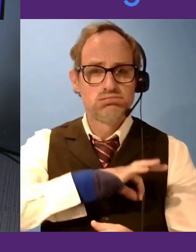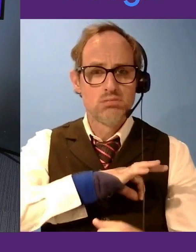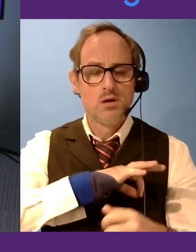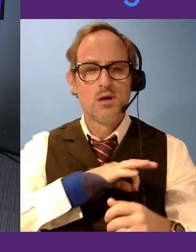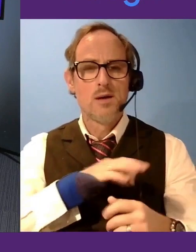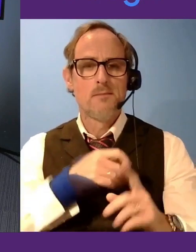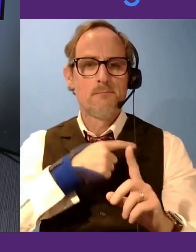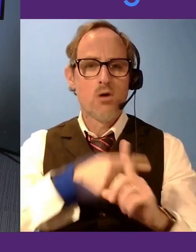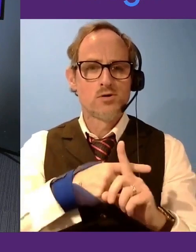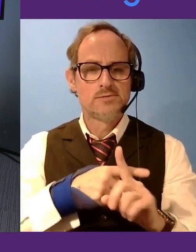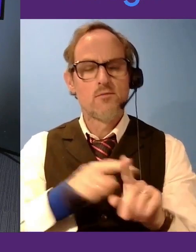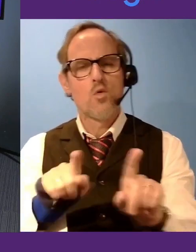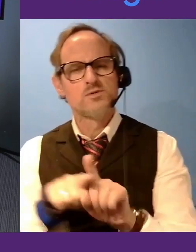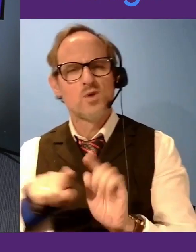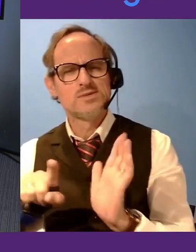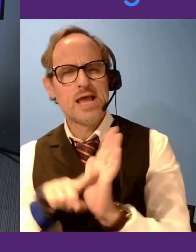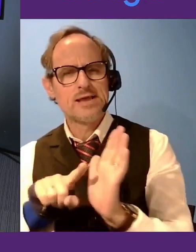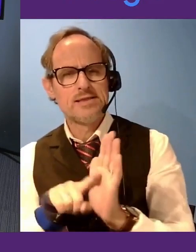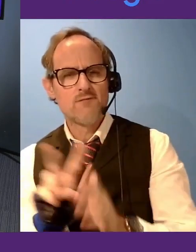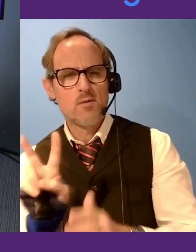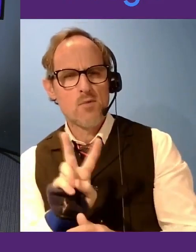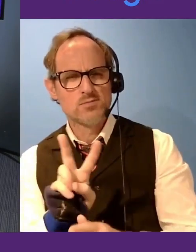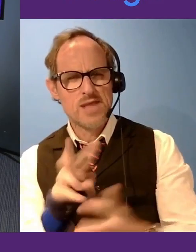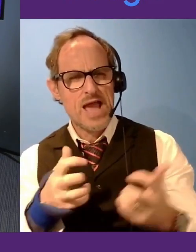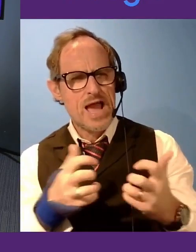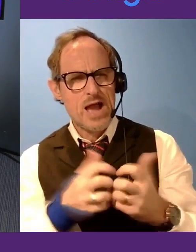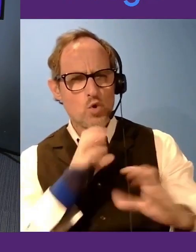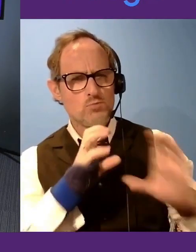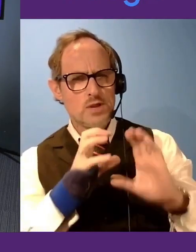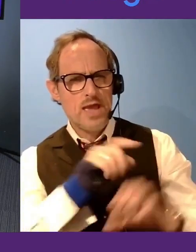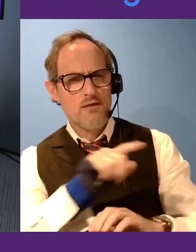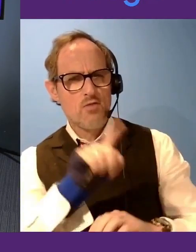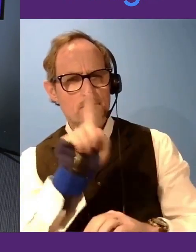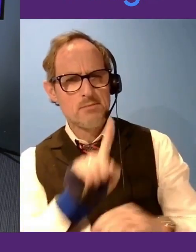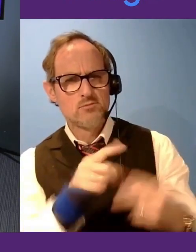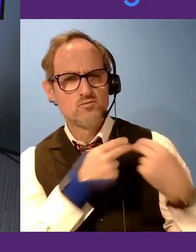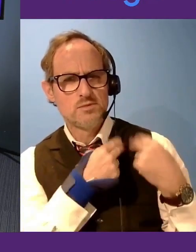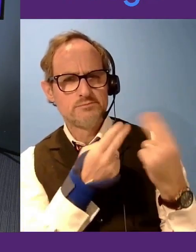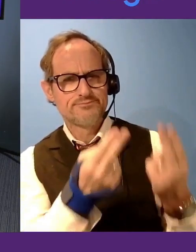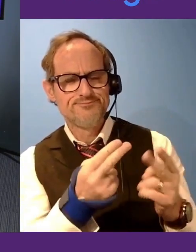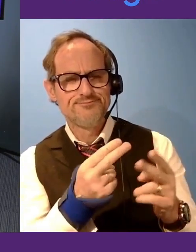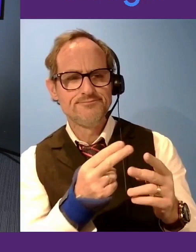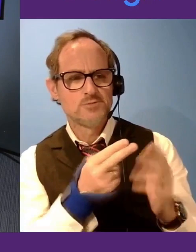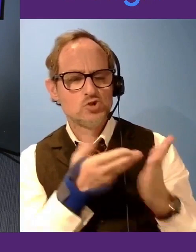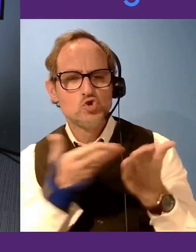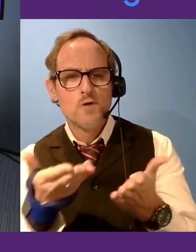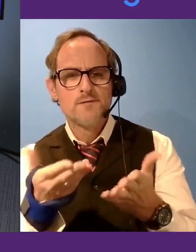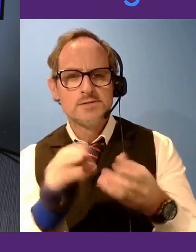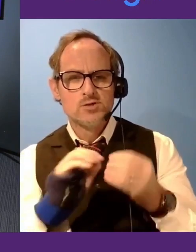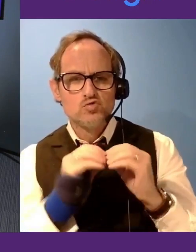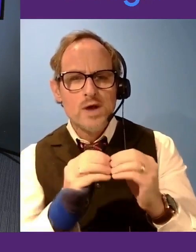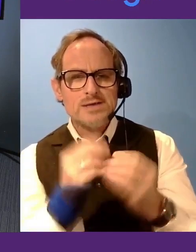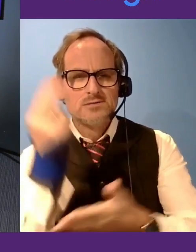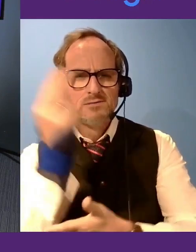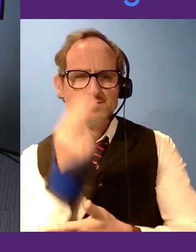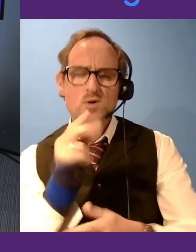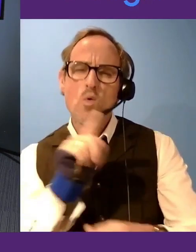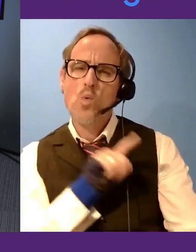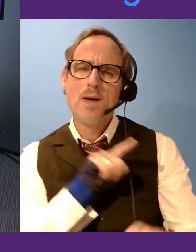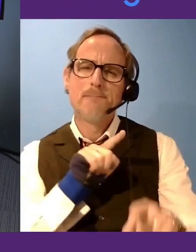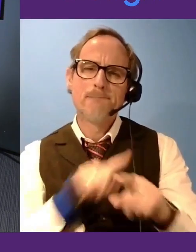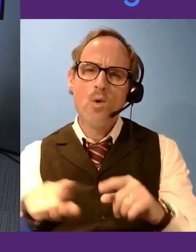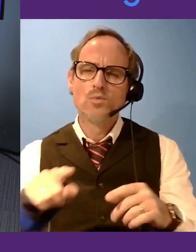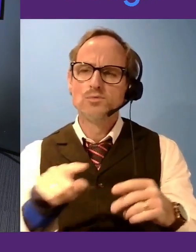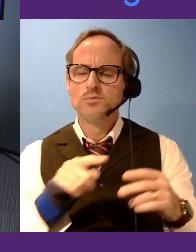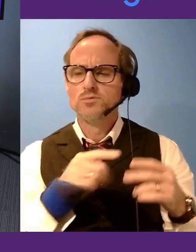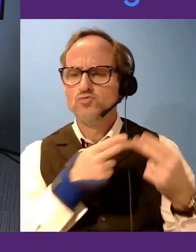the people who are going to be creating the products and the services? Because quite often the research seems to be done by one group, then it's thrown